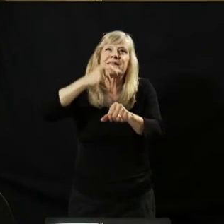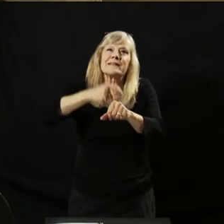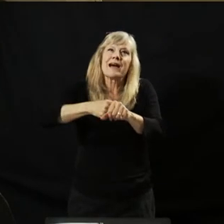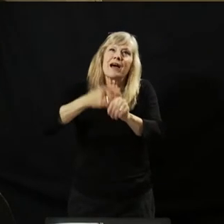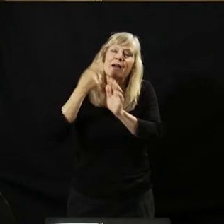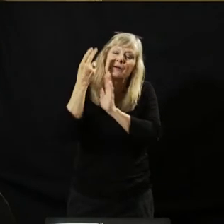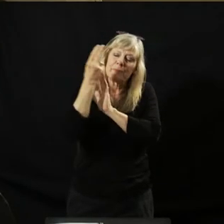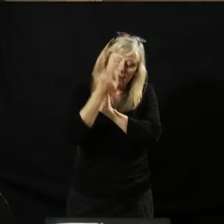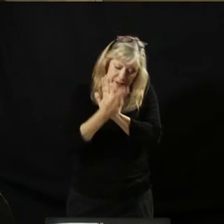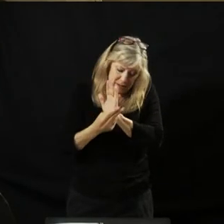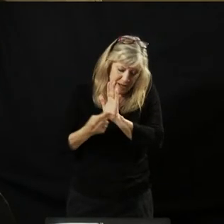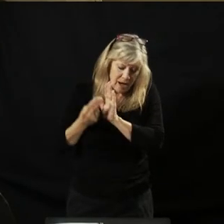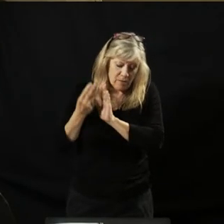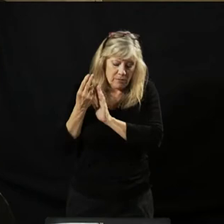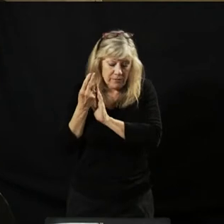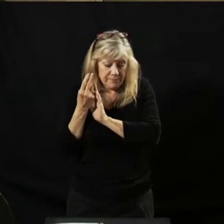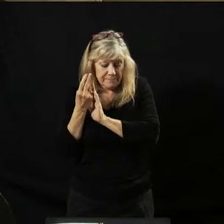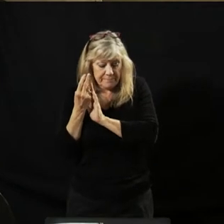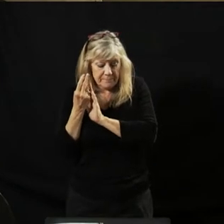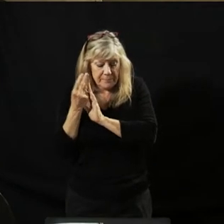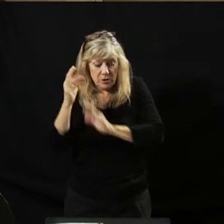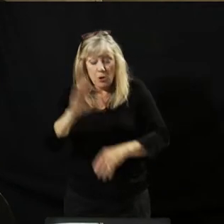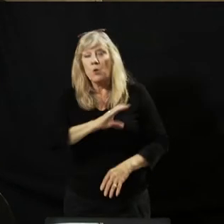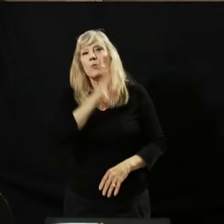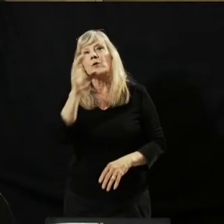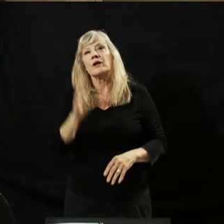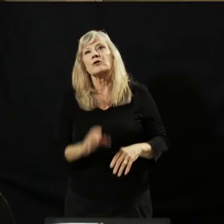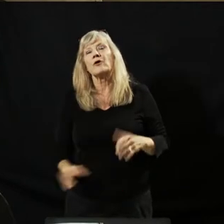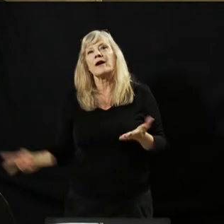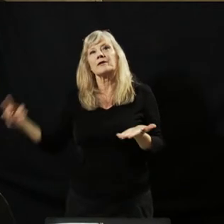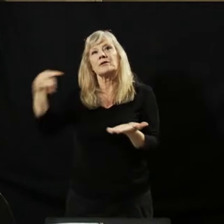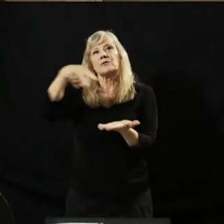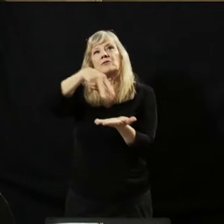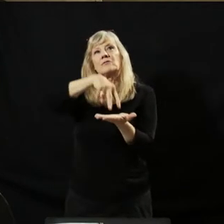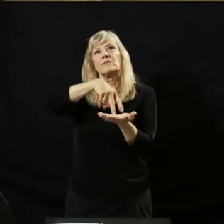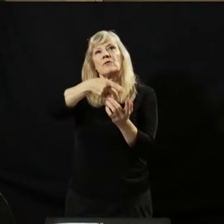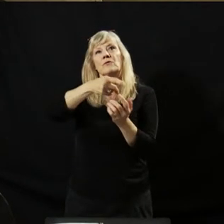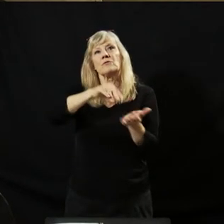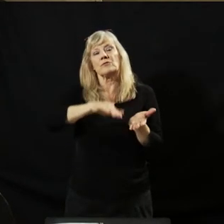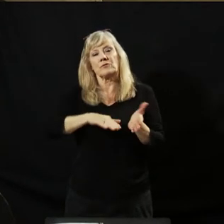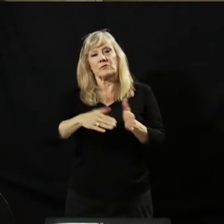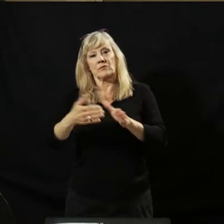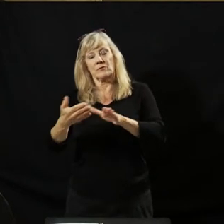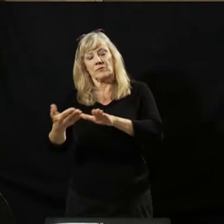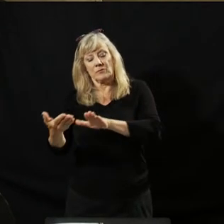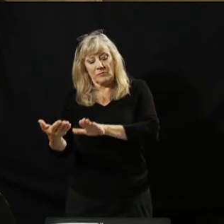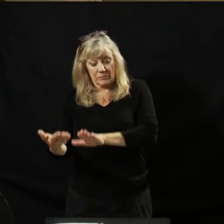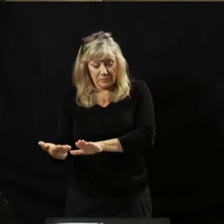time and hour when Christ rose from the